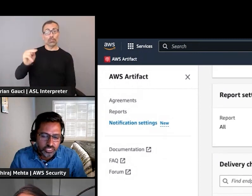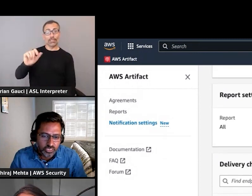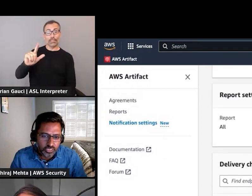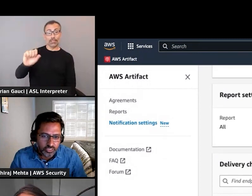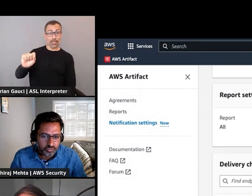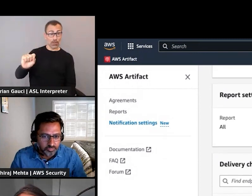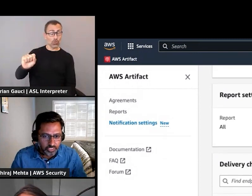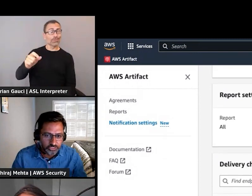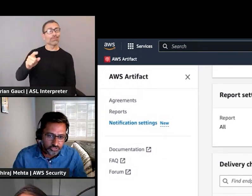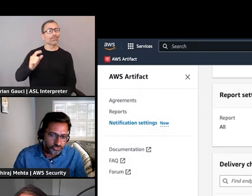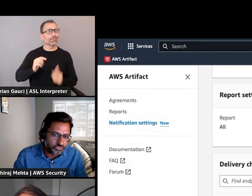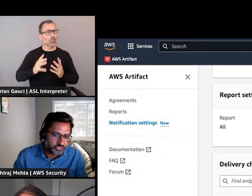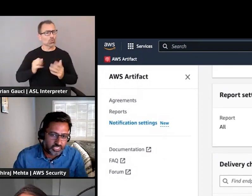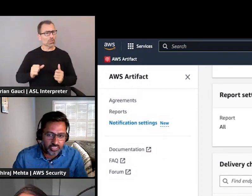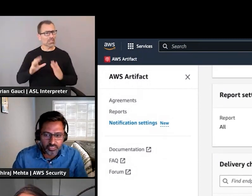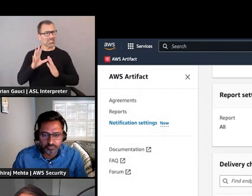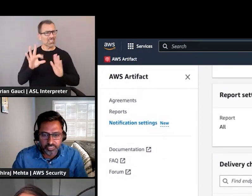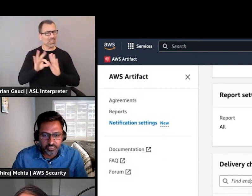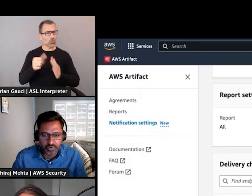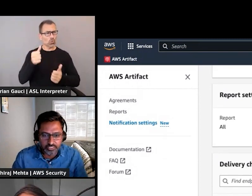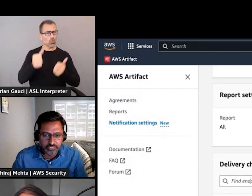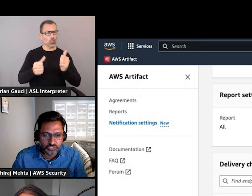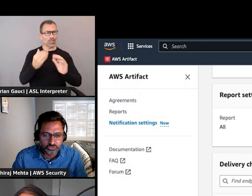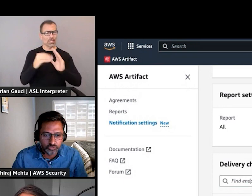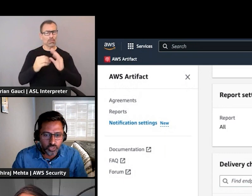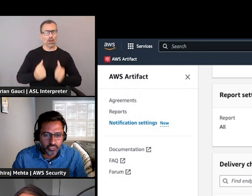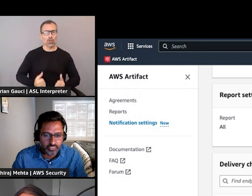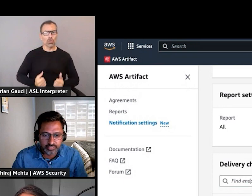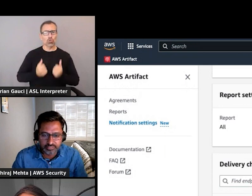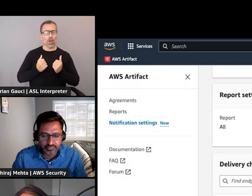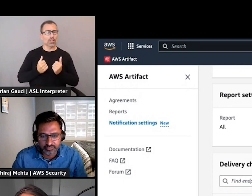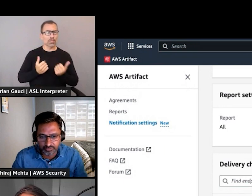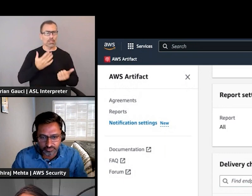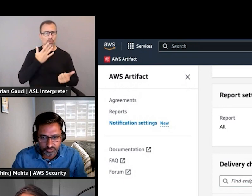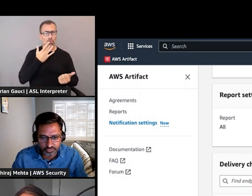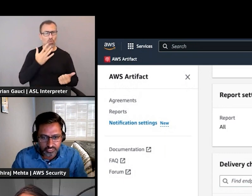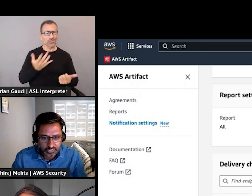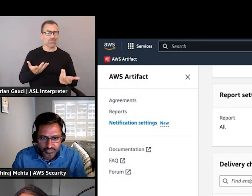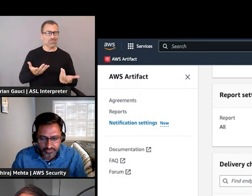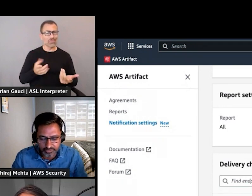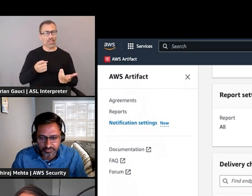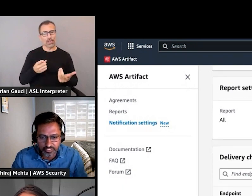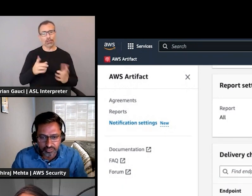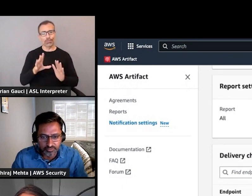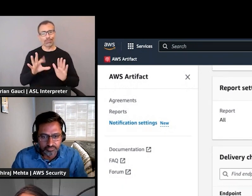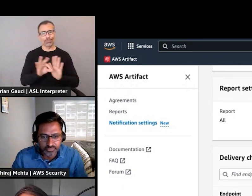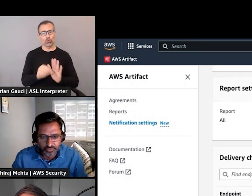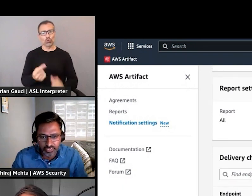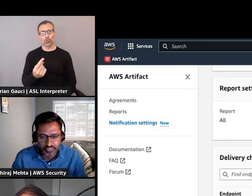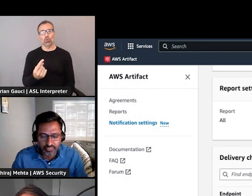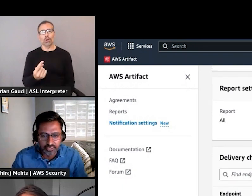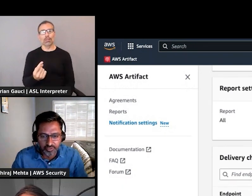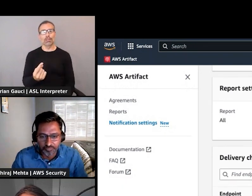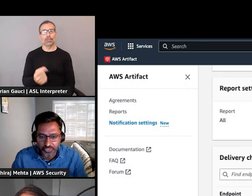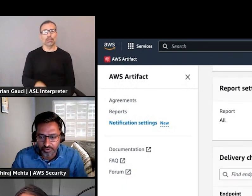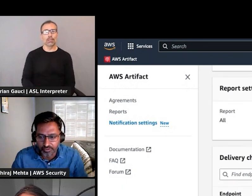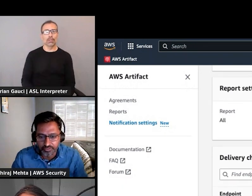to choose. Here, I just chose one, and this is, of course,